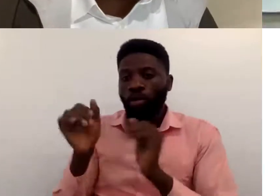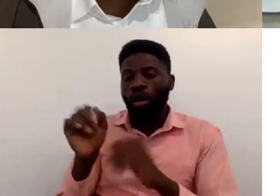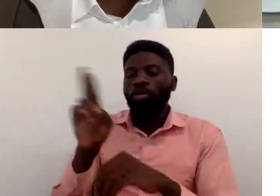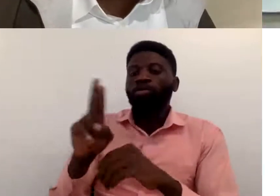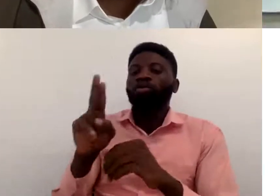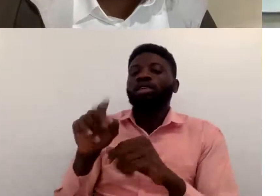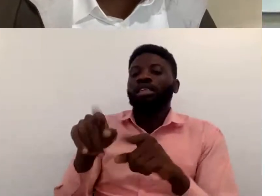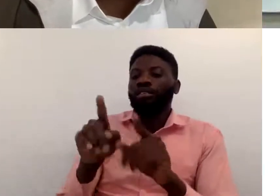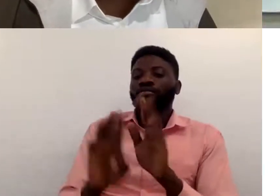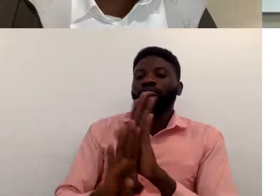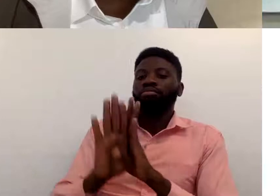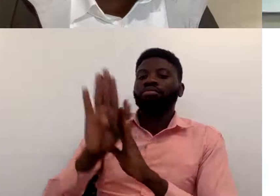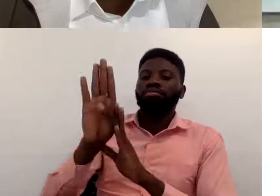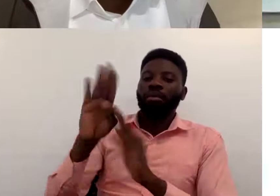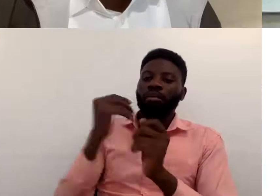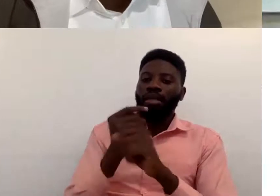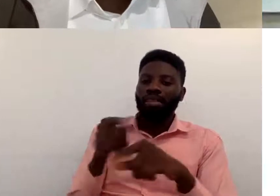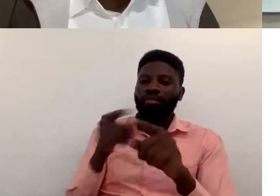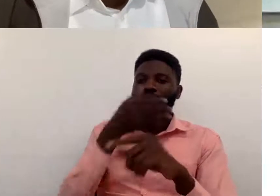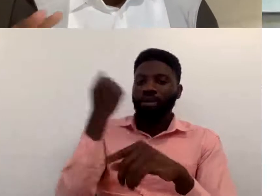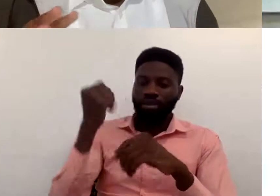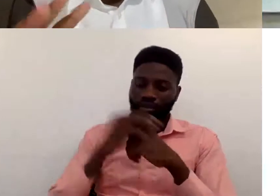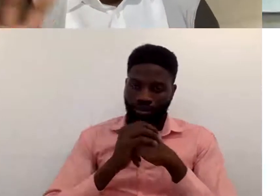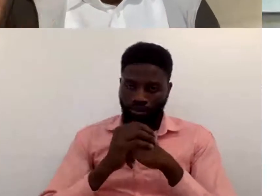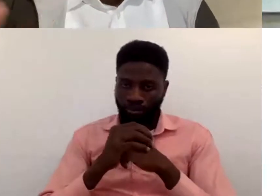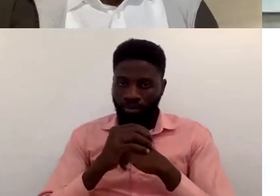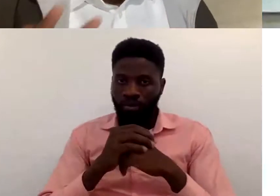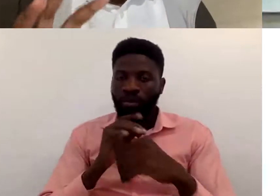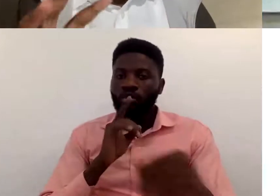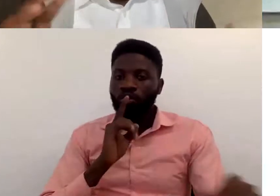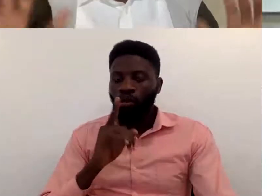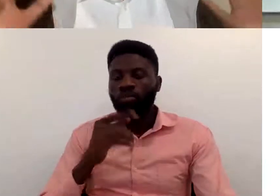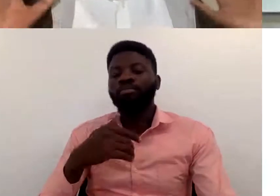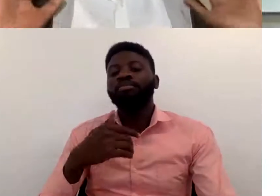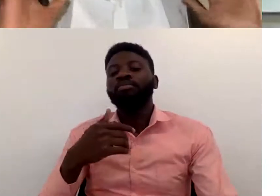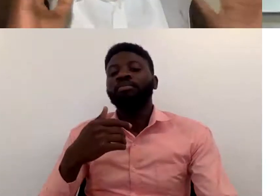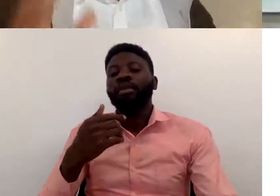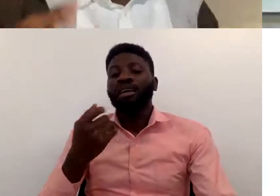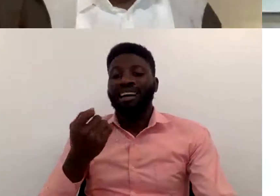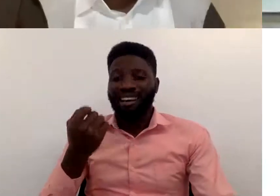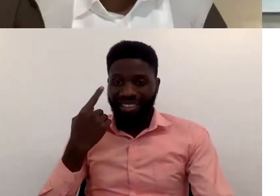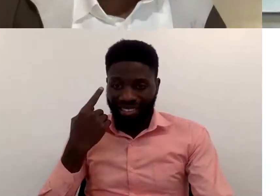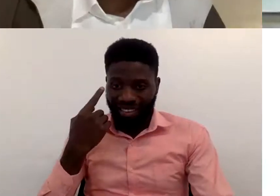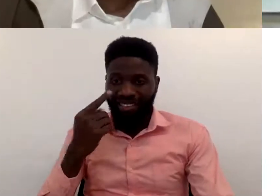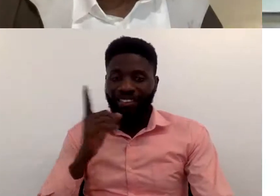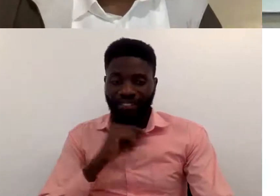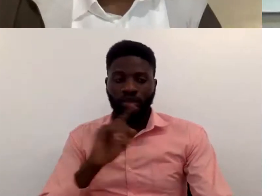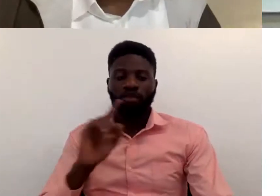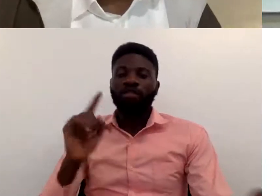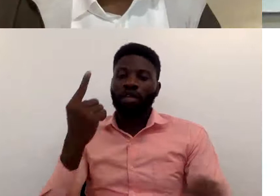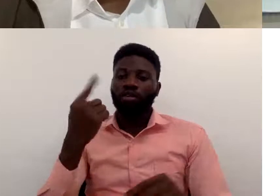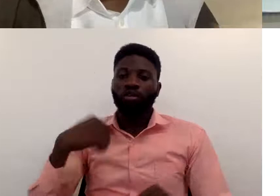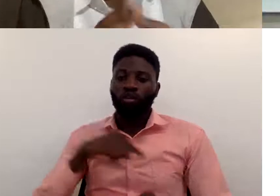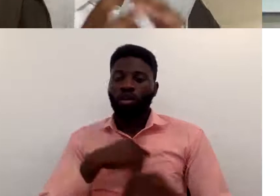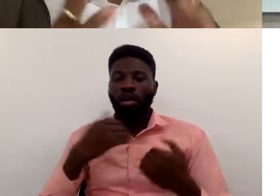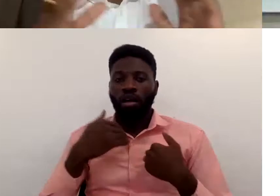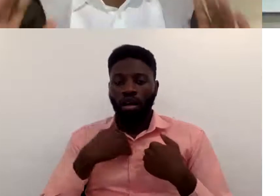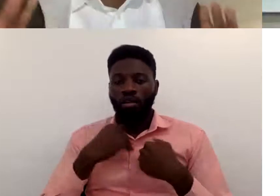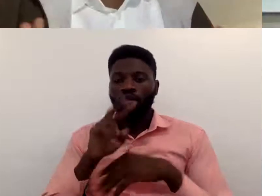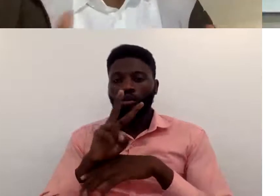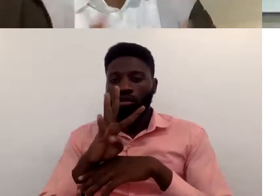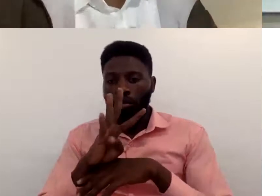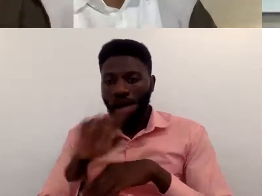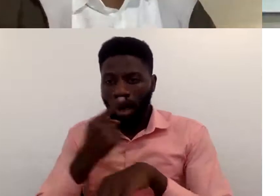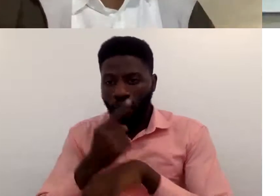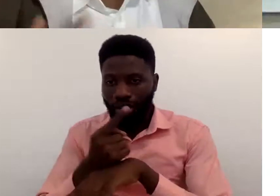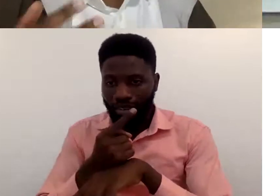make themselves better. So having understood one, we have the 24 hours. There